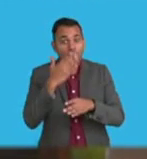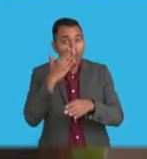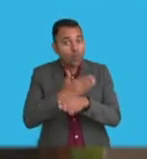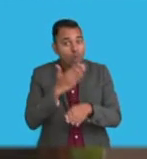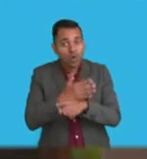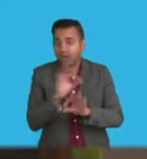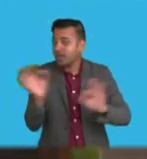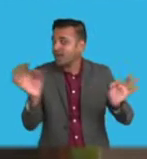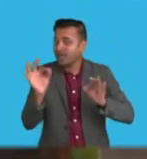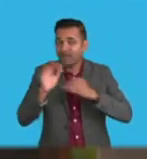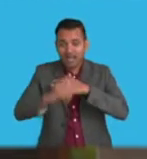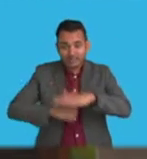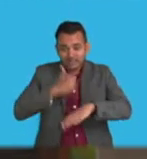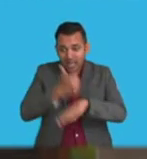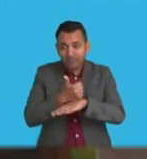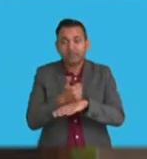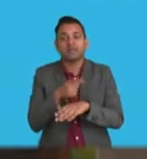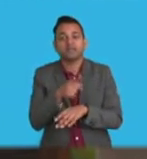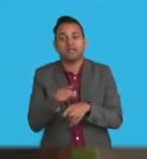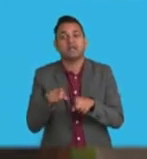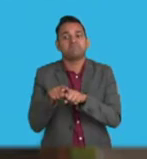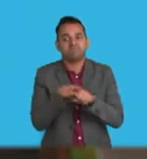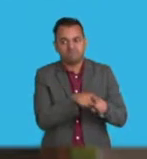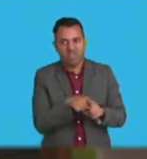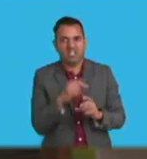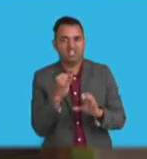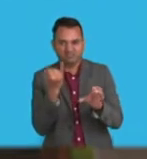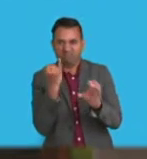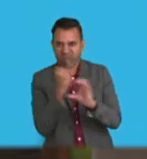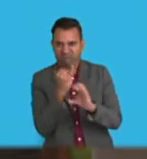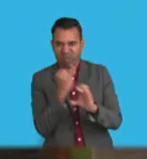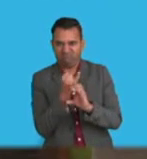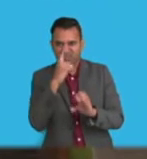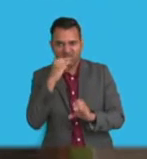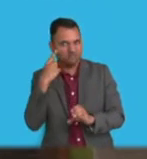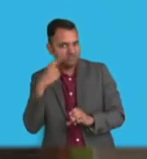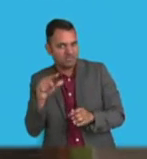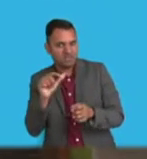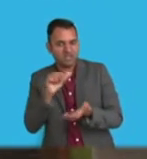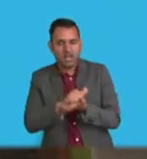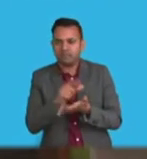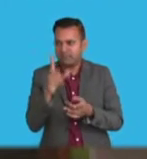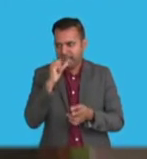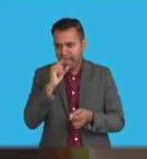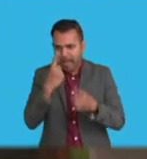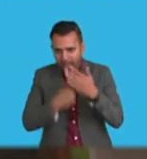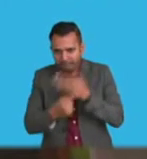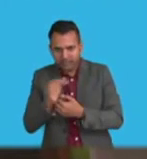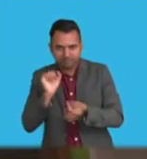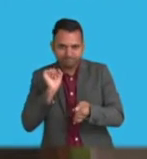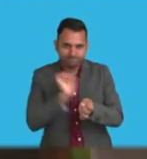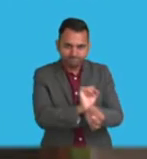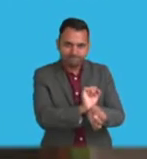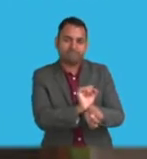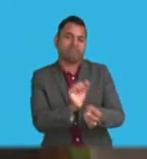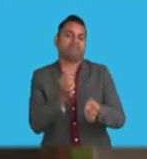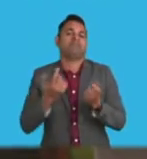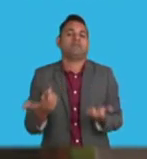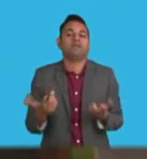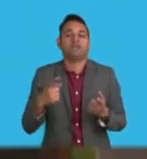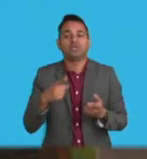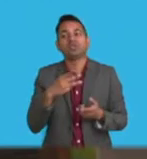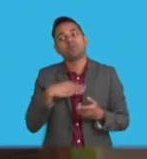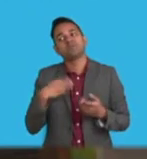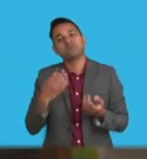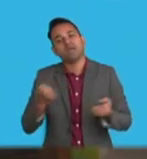offense and is liable to a fine on conviction or imprisonment or both. So we urge all of those that are doing